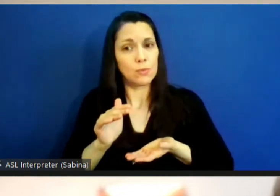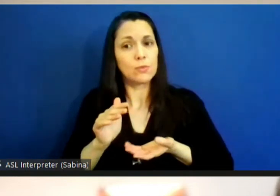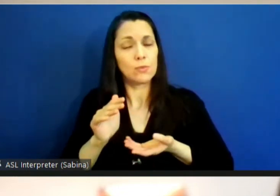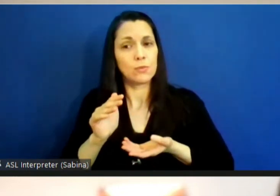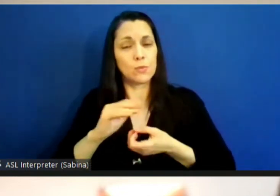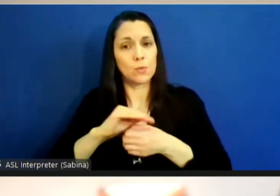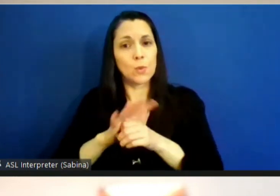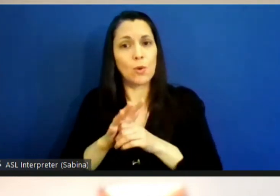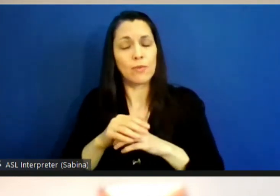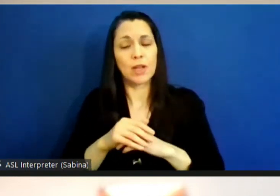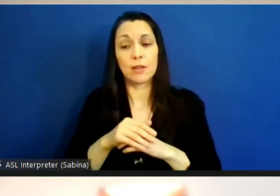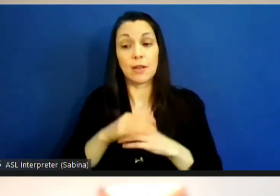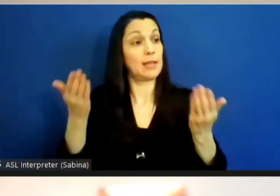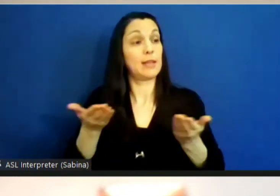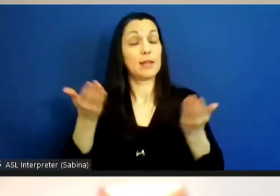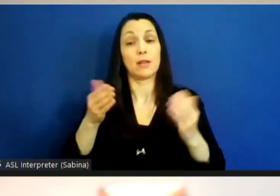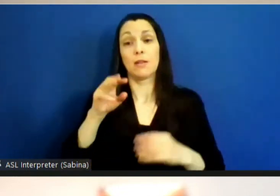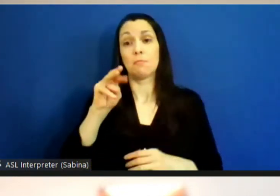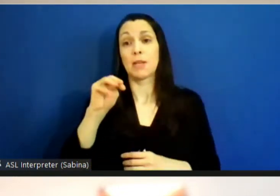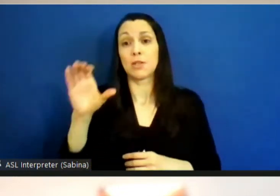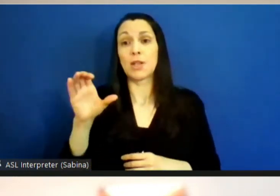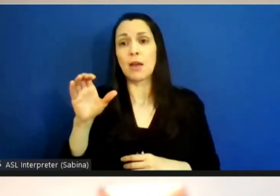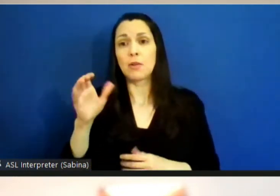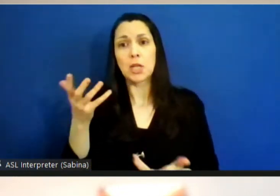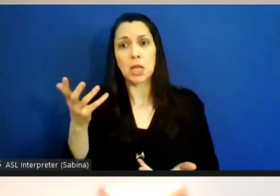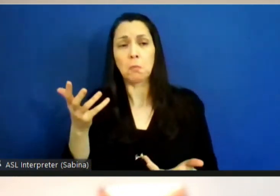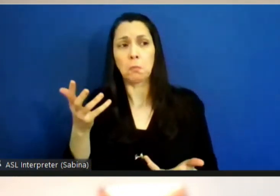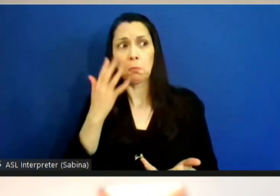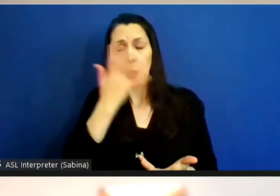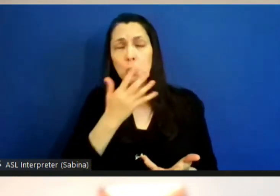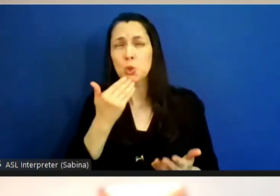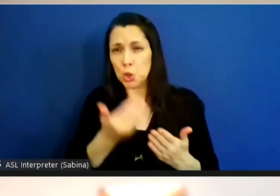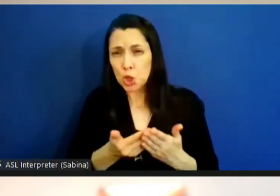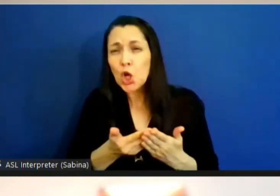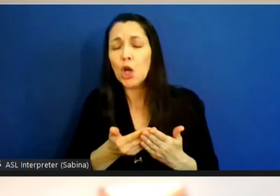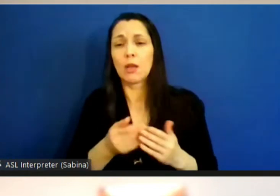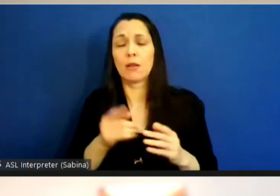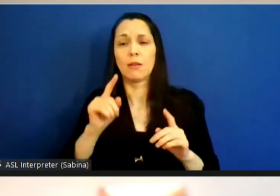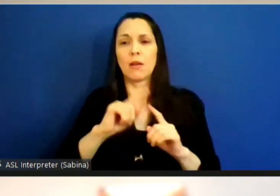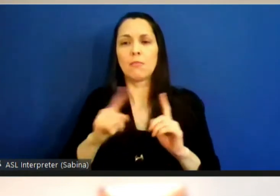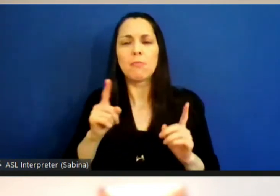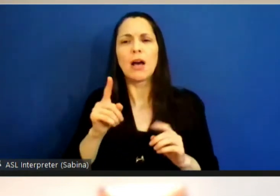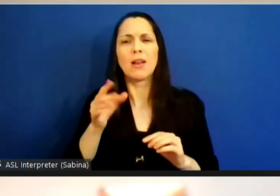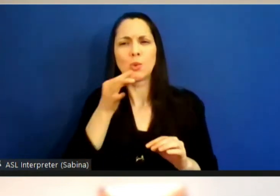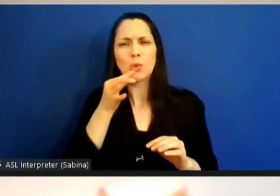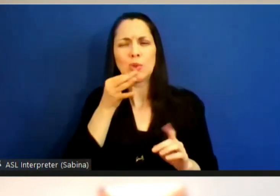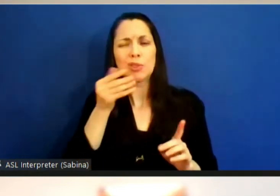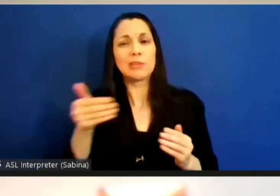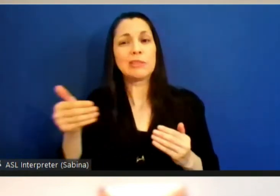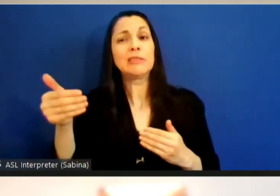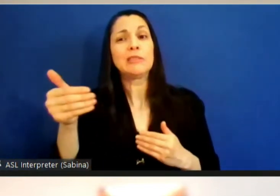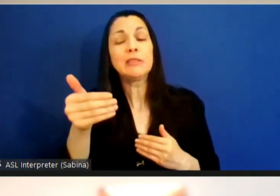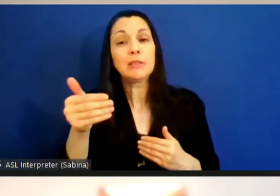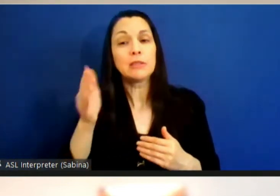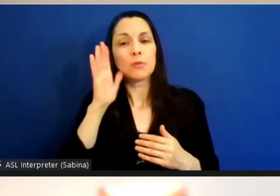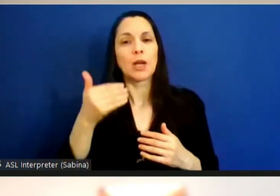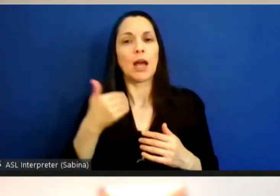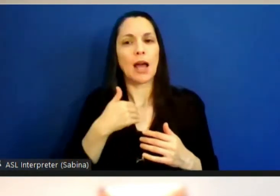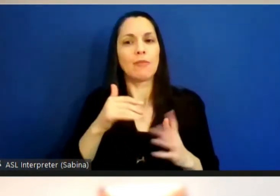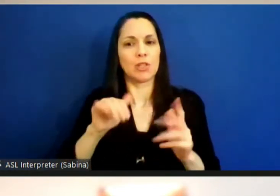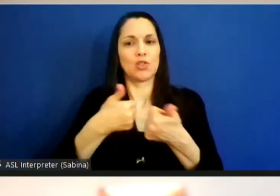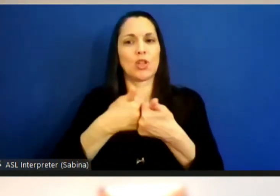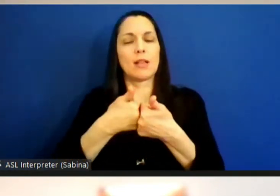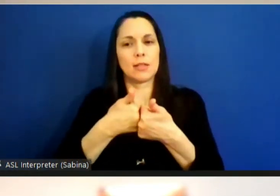at this point in Mendocino County, but around the corner we have some significant challenges to that success.